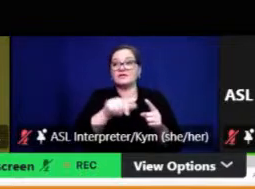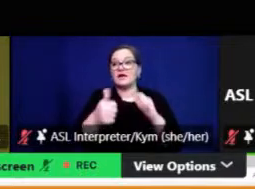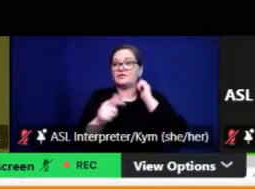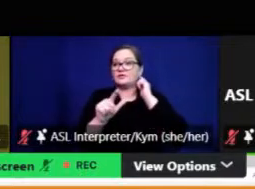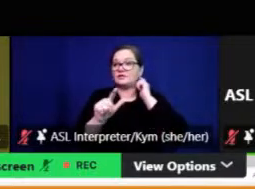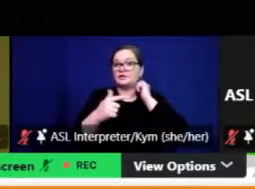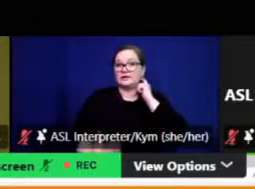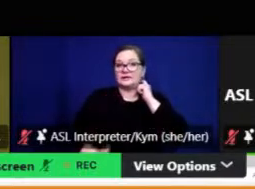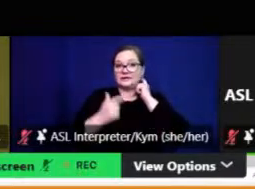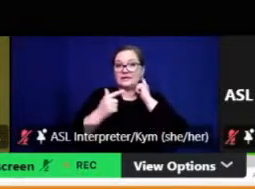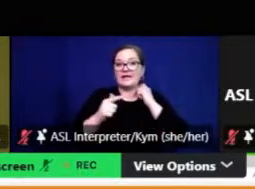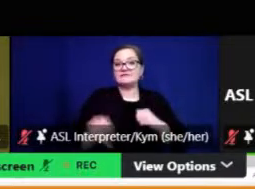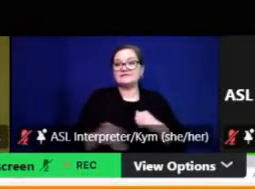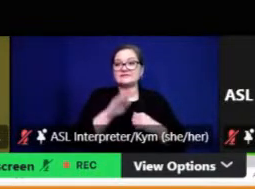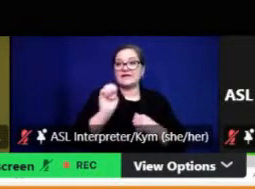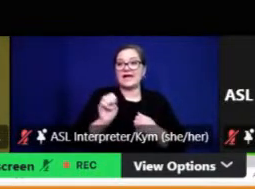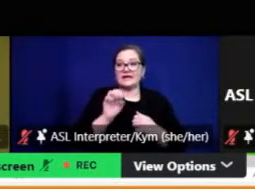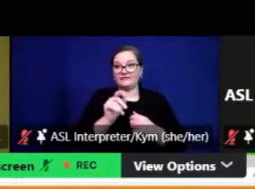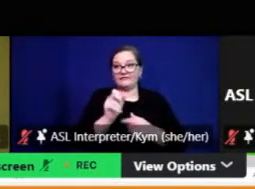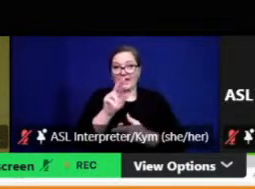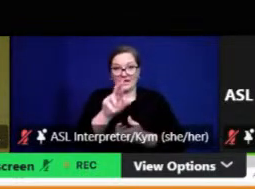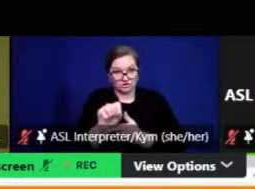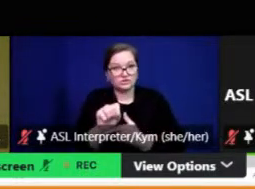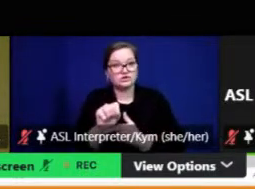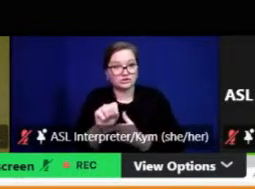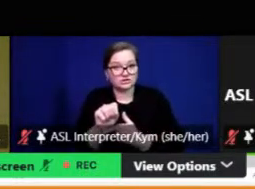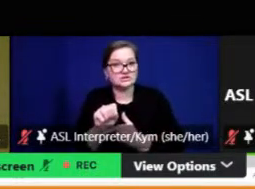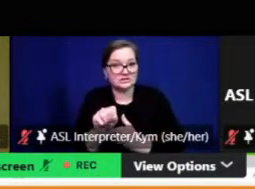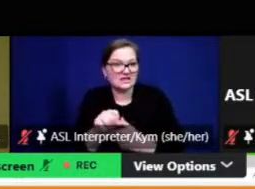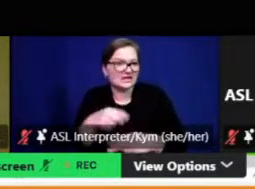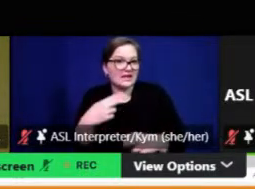I mentioned earlier on as well.